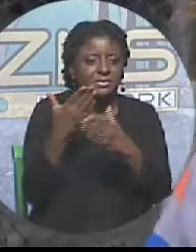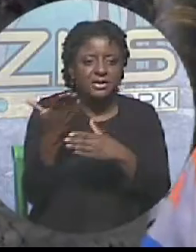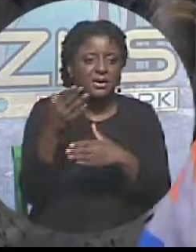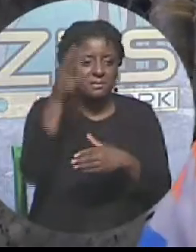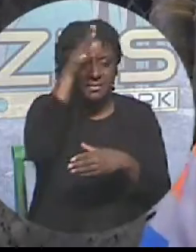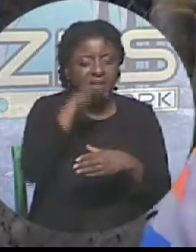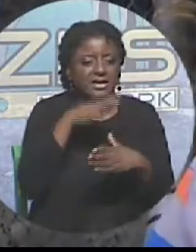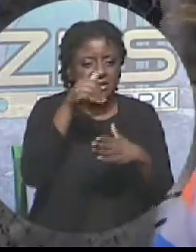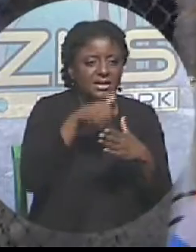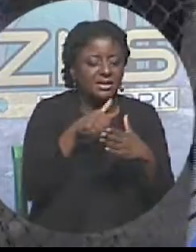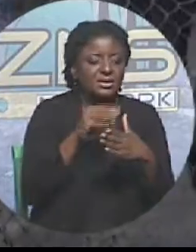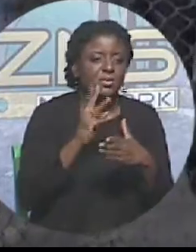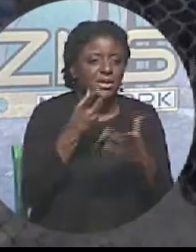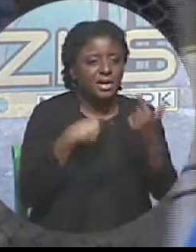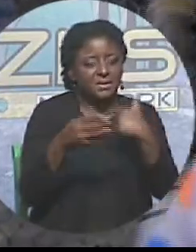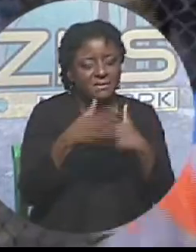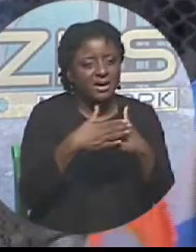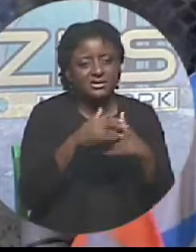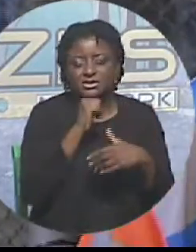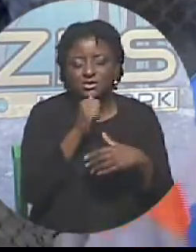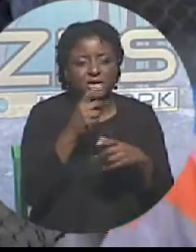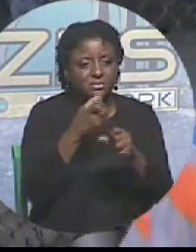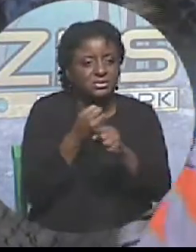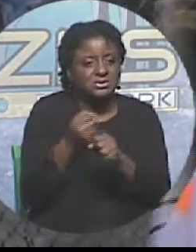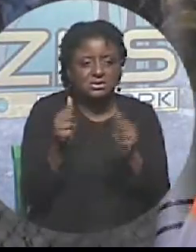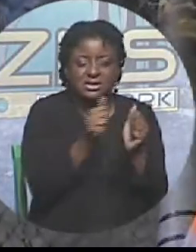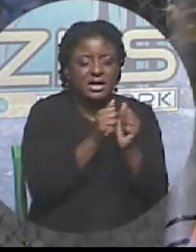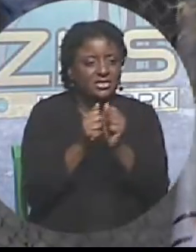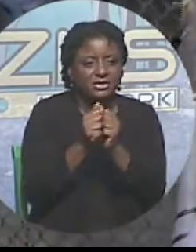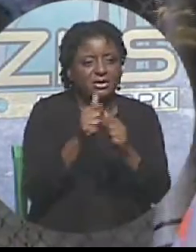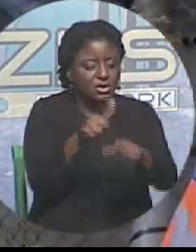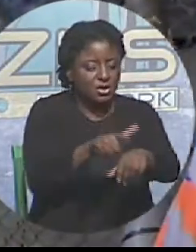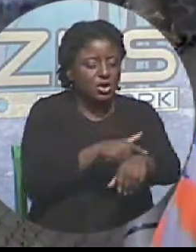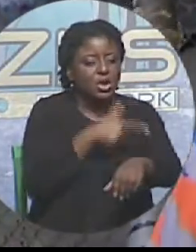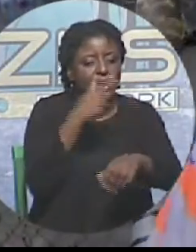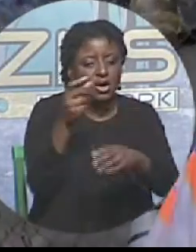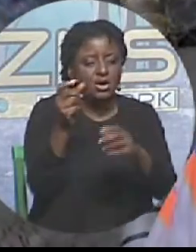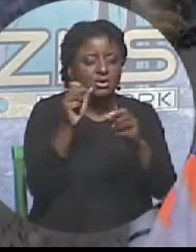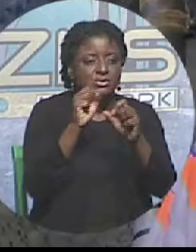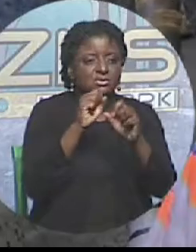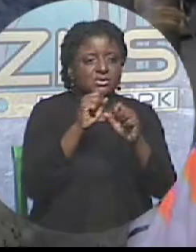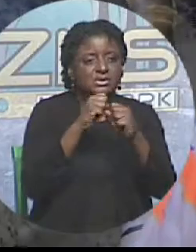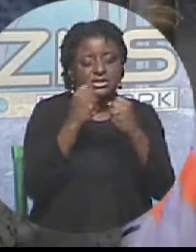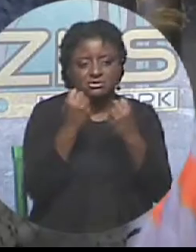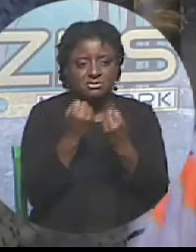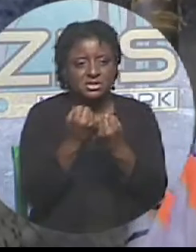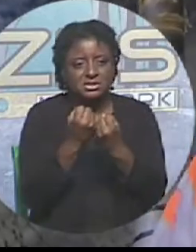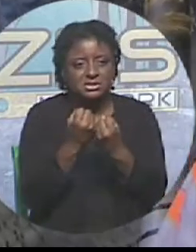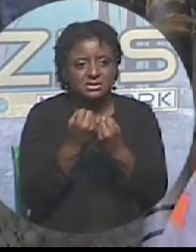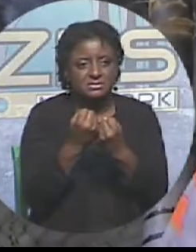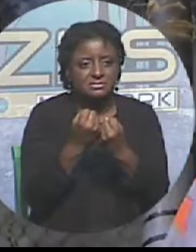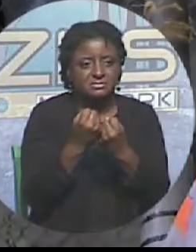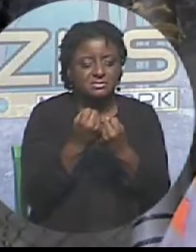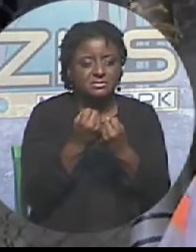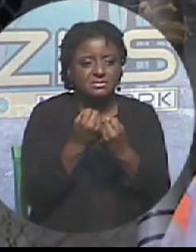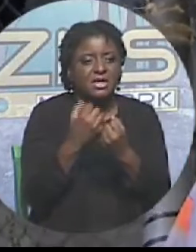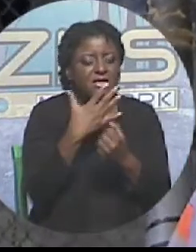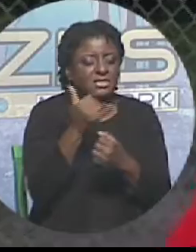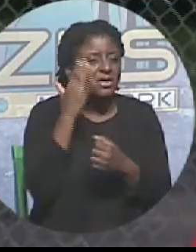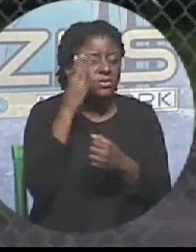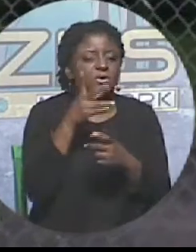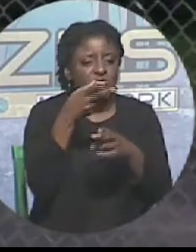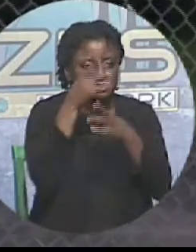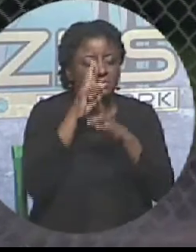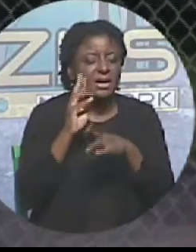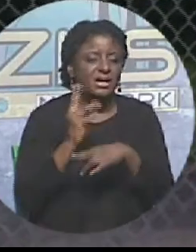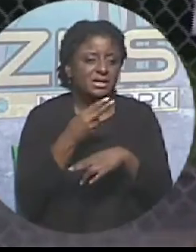it together. But it's a long series. Only game one. Warriors with the pennant winners, and they'll respect us after this championship is